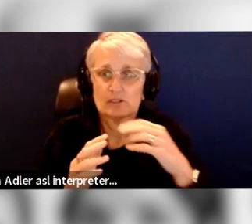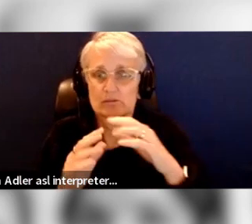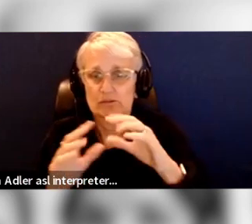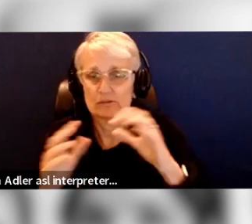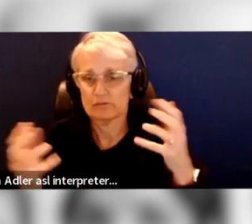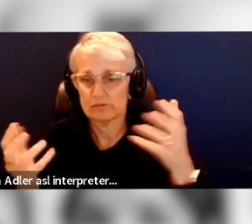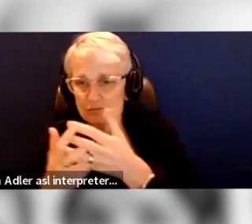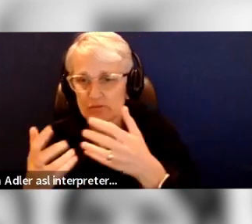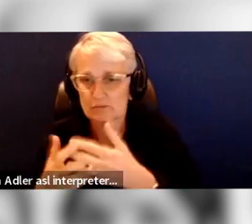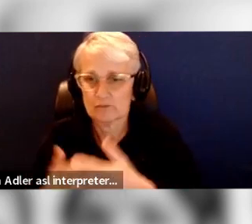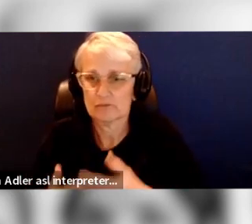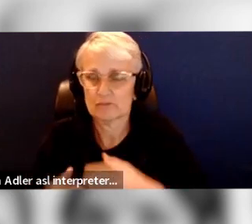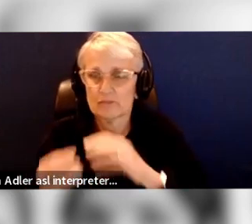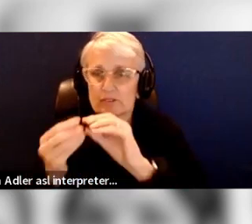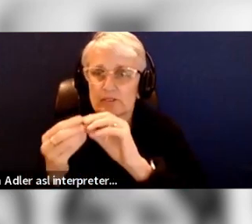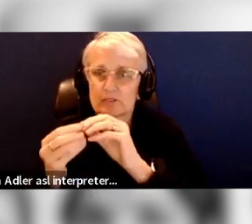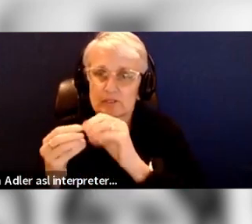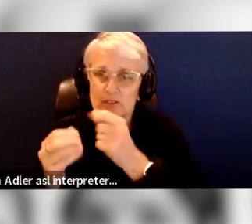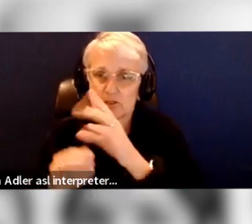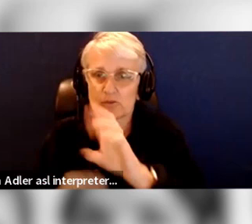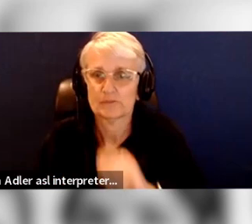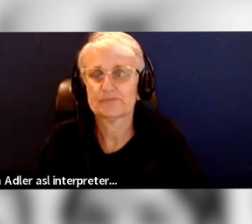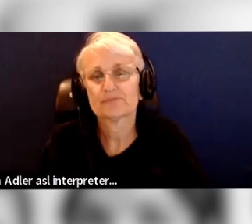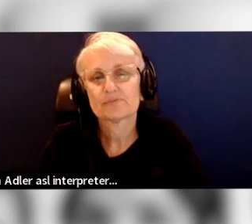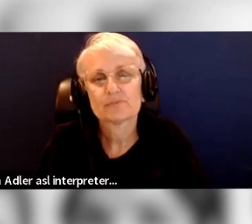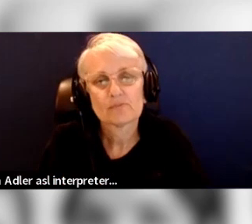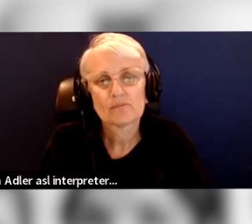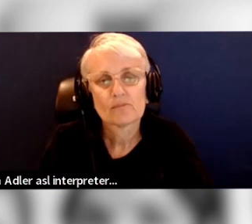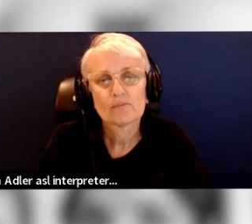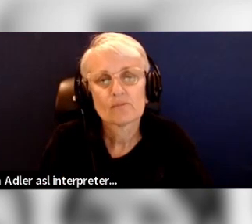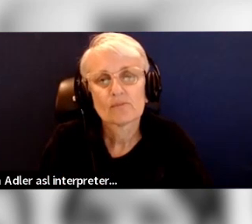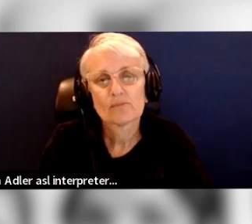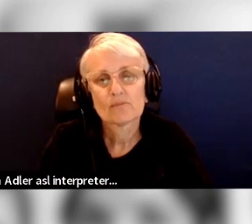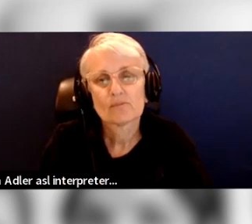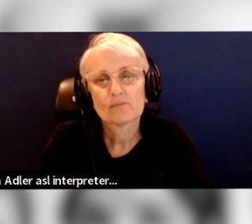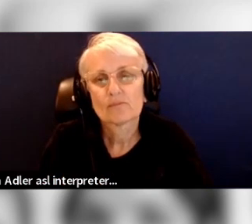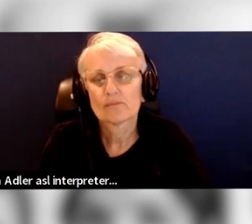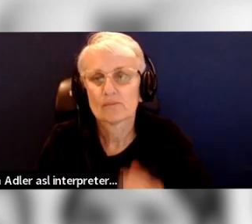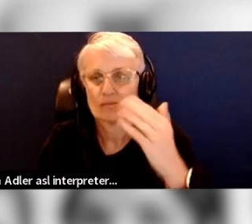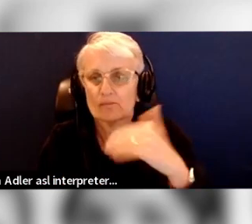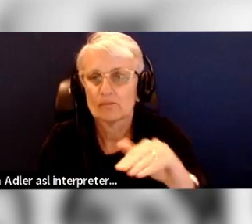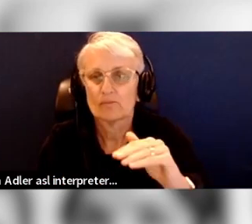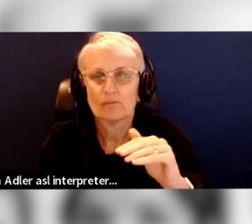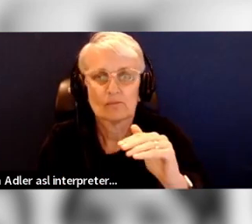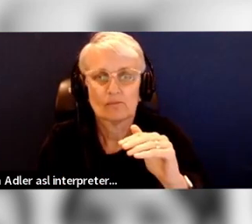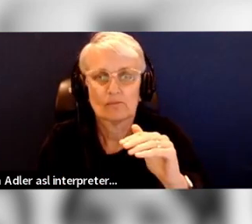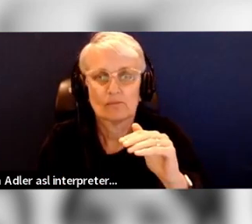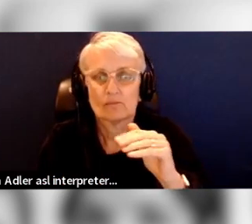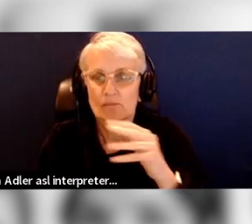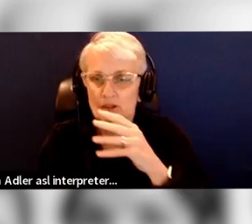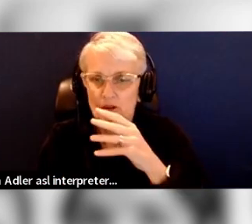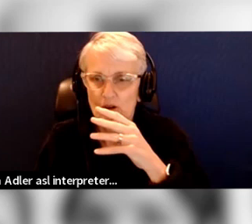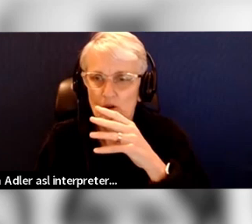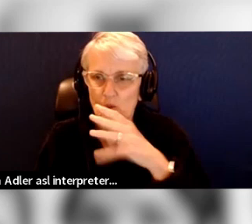that way. Next question in the chat. Are women part of